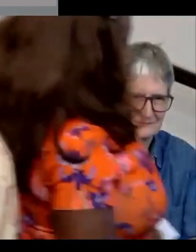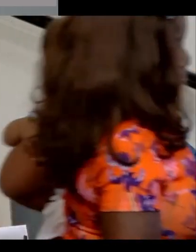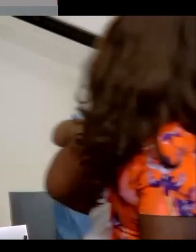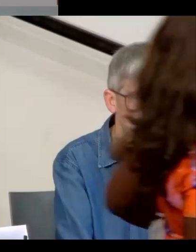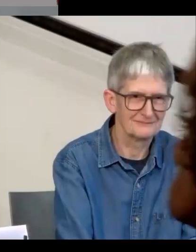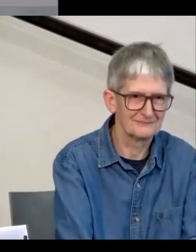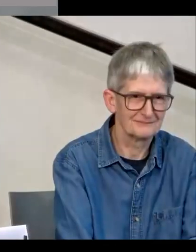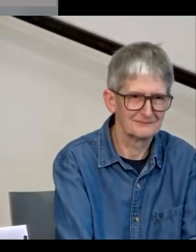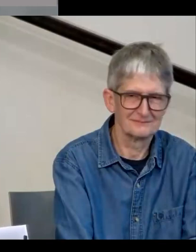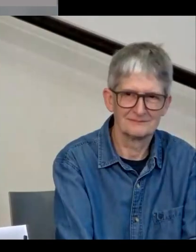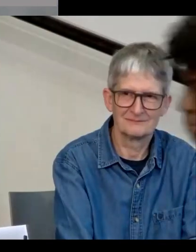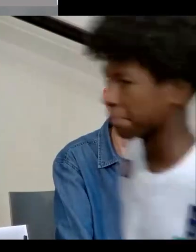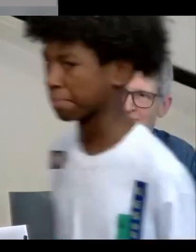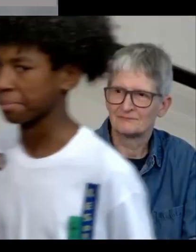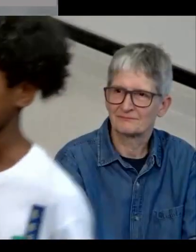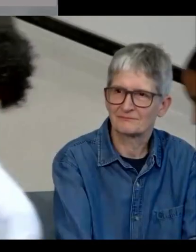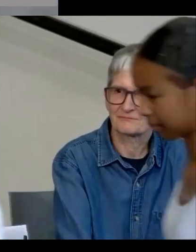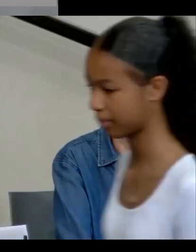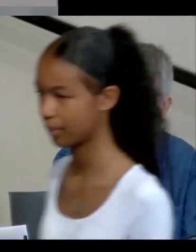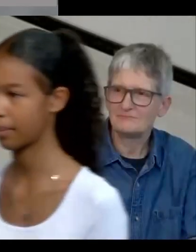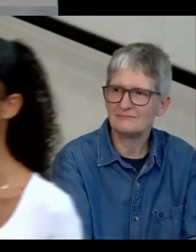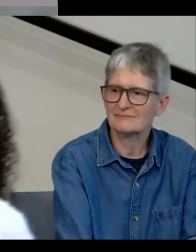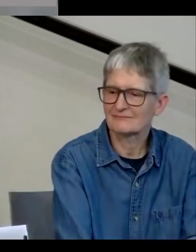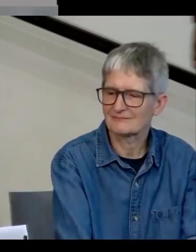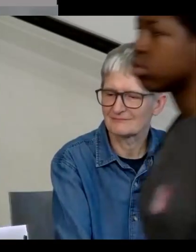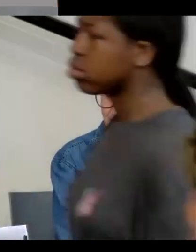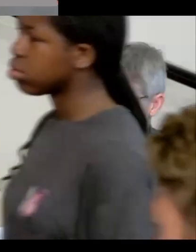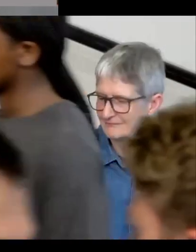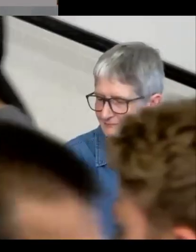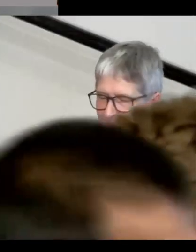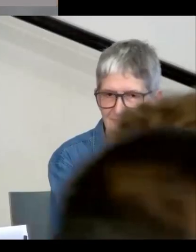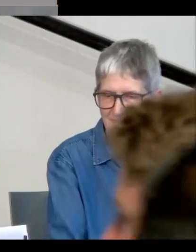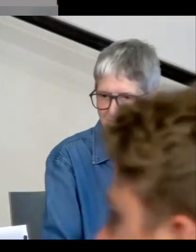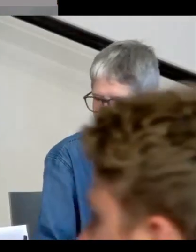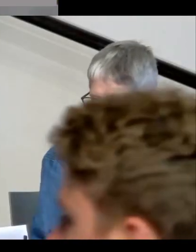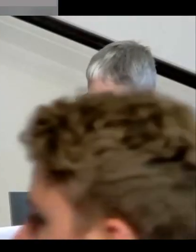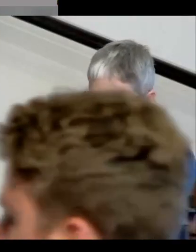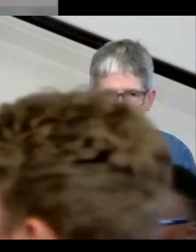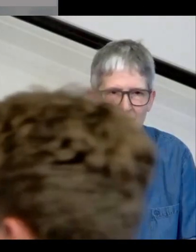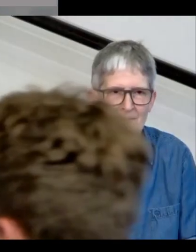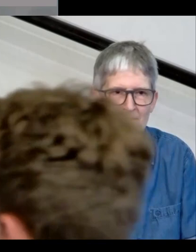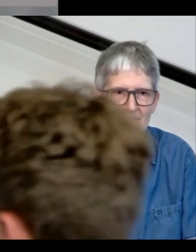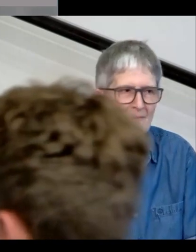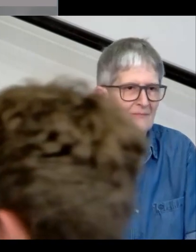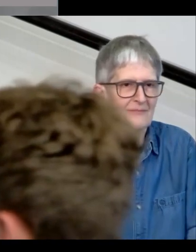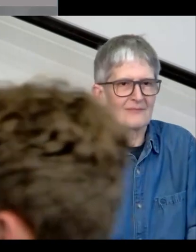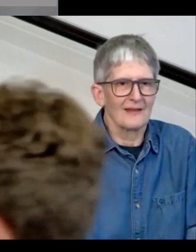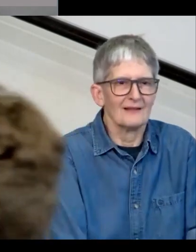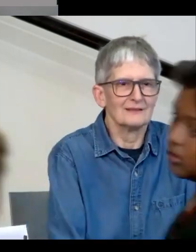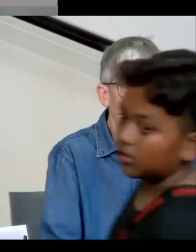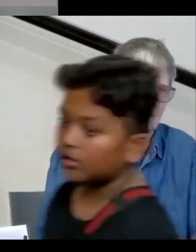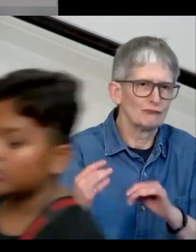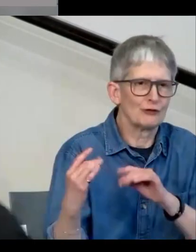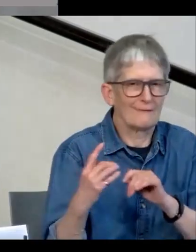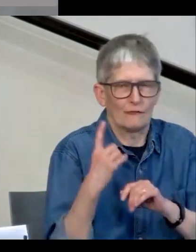this week? Maybe what they're doing as it's Father's Day, but just get to know someone for a couple of minutes and then I'll call us all back